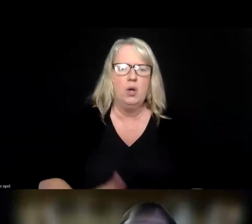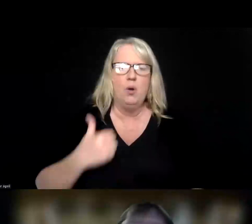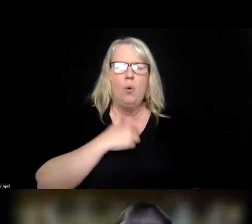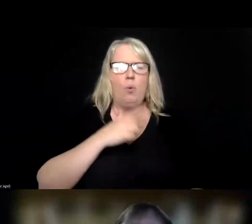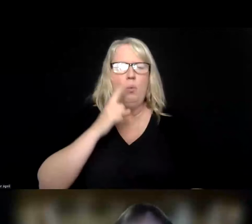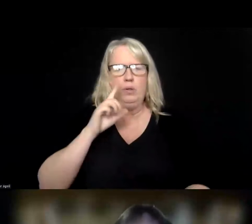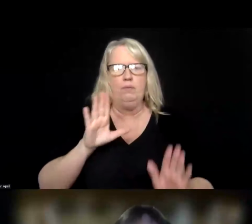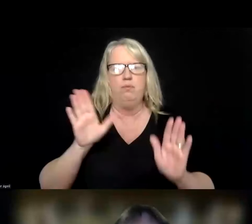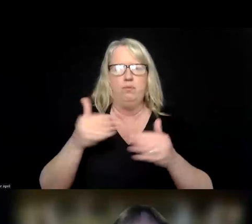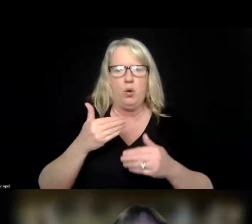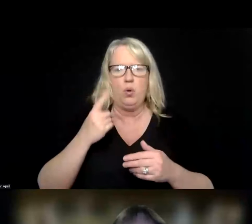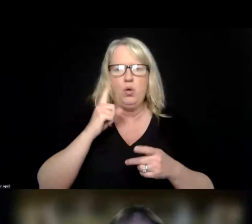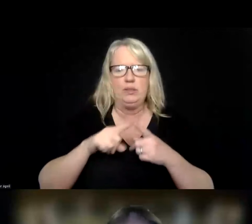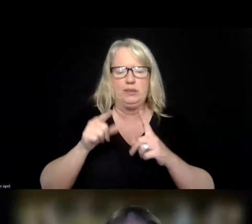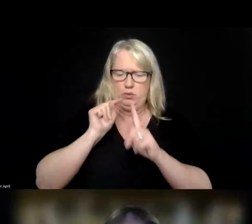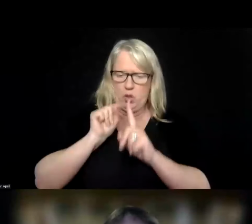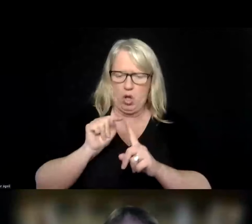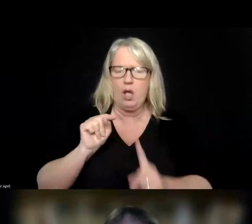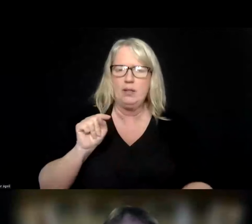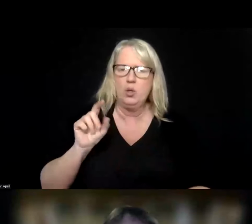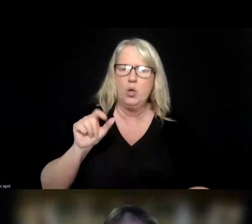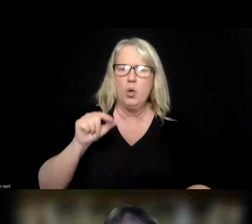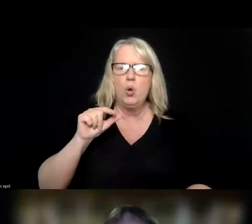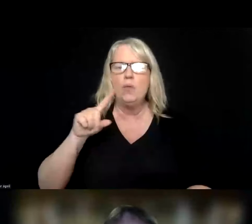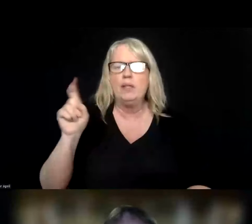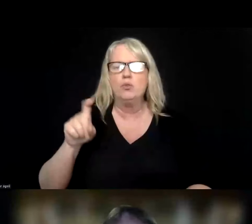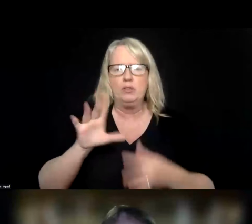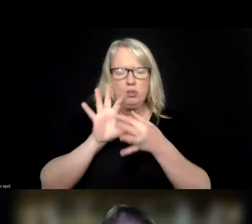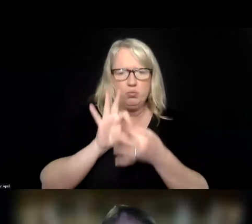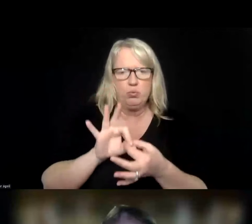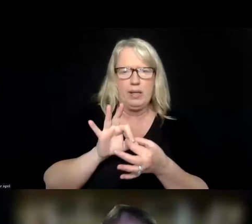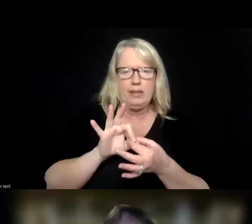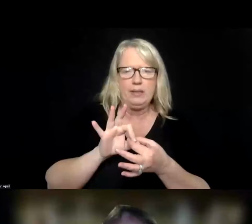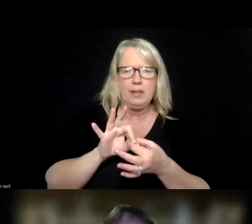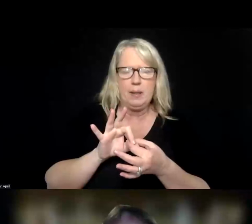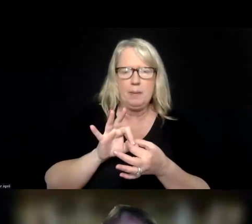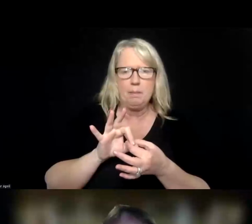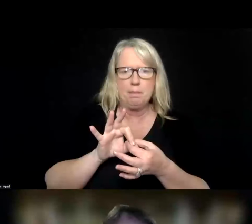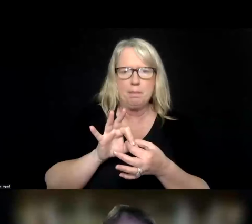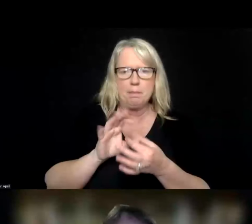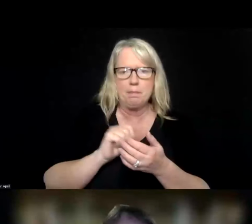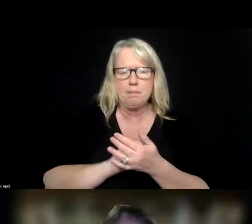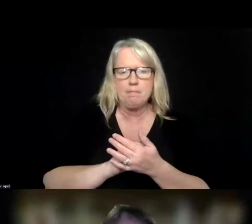on a core question related to the